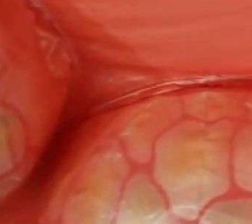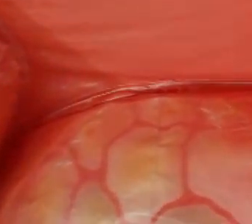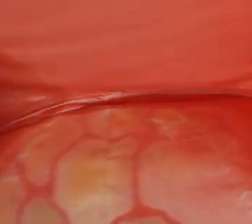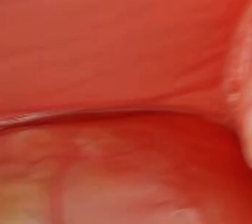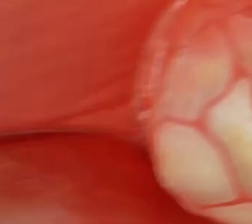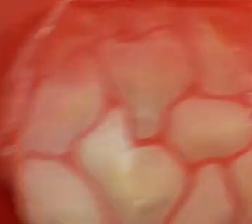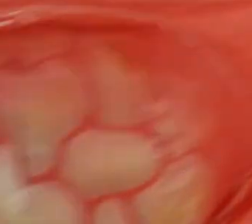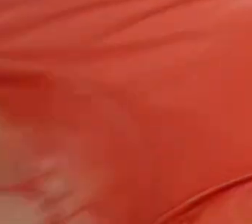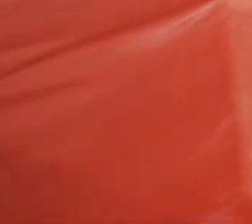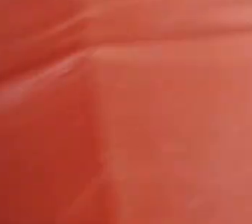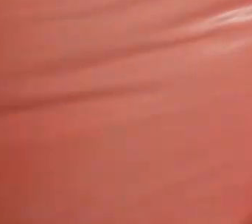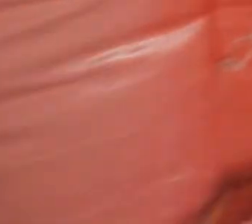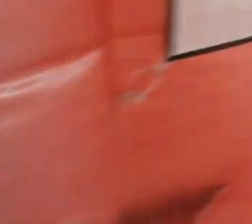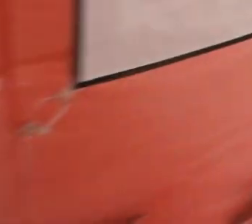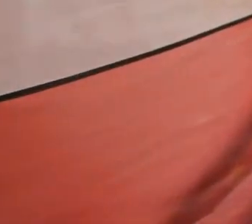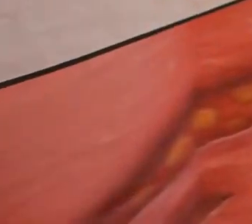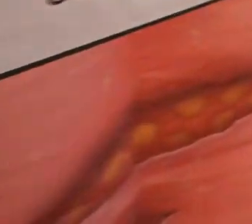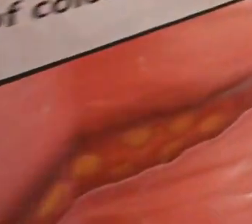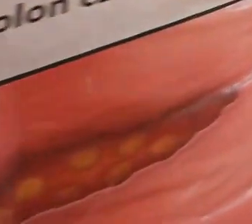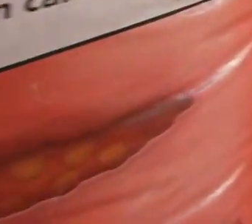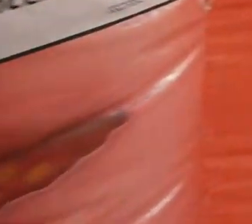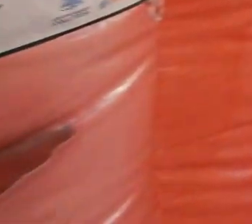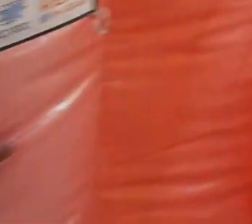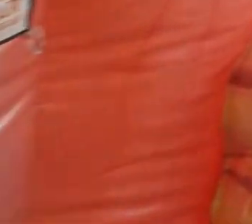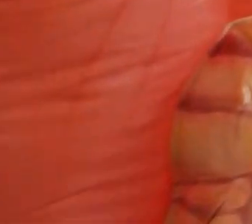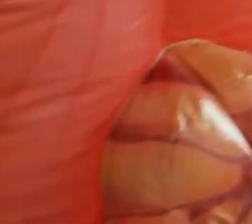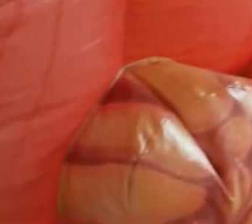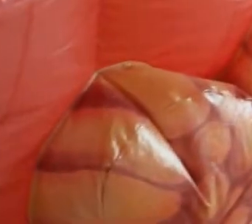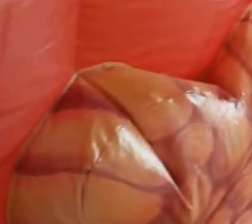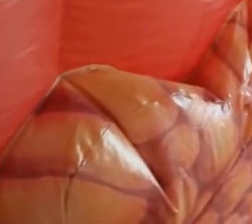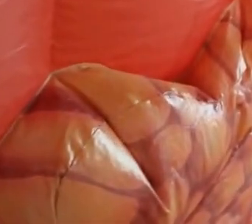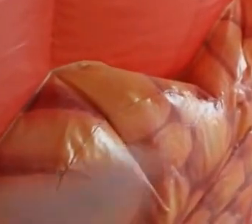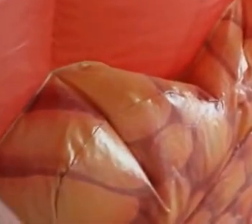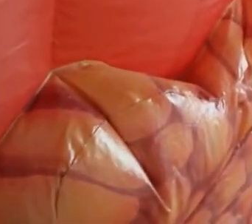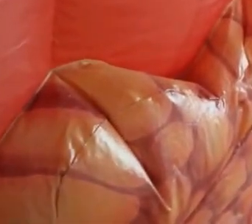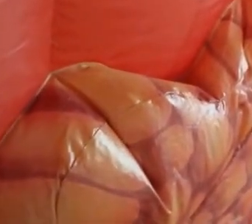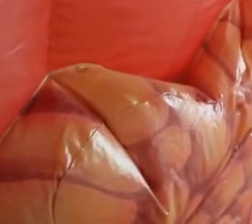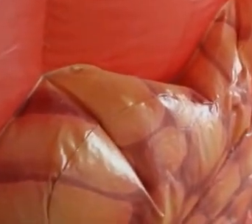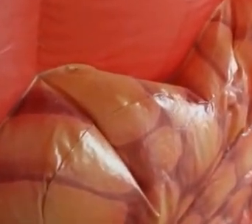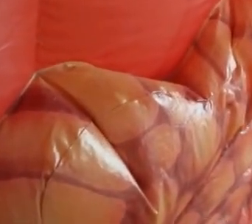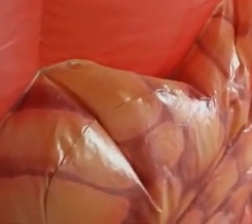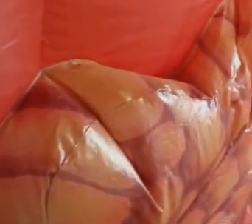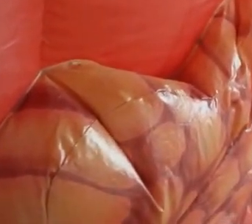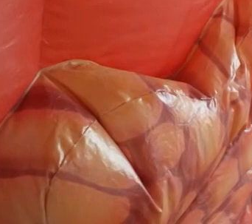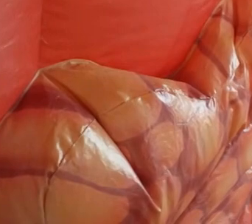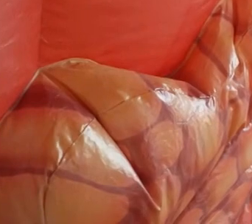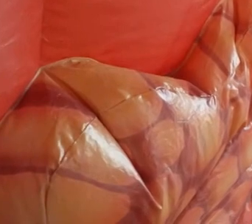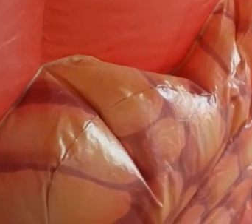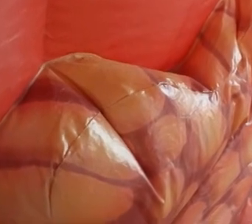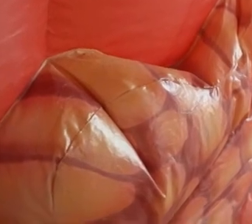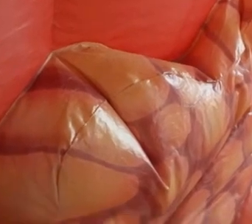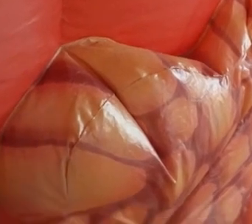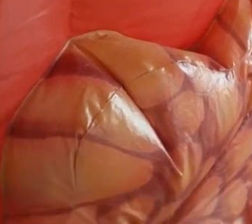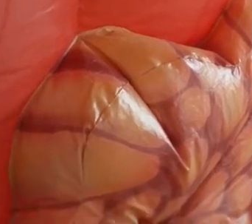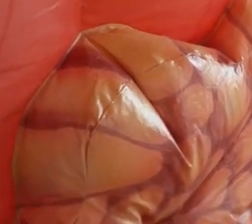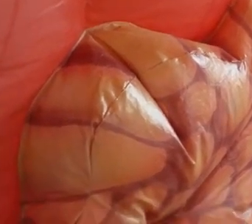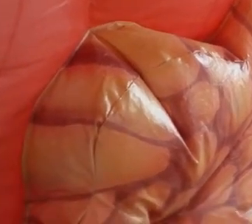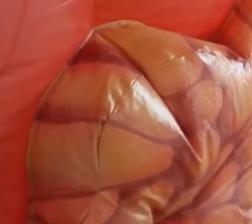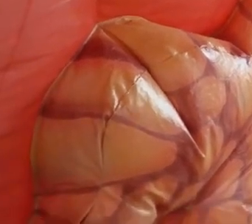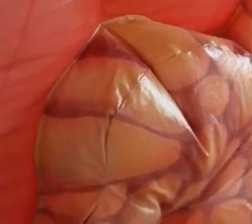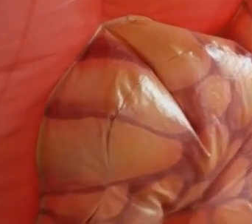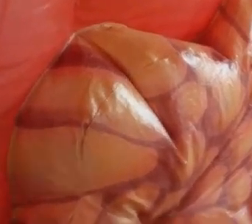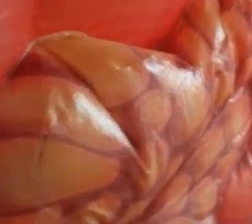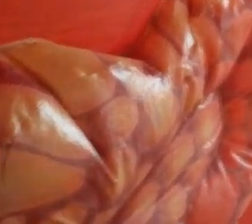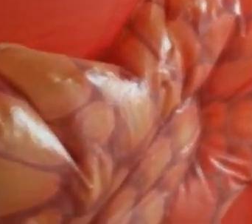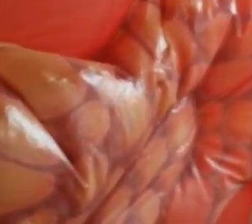a colonoscopy, though, it only takes anywhere from, doctors say, 30 minutes to 2 hours, depending on what they find. We're going to check back with you